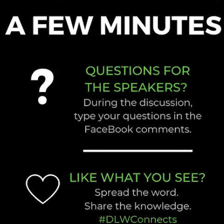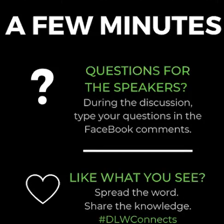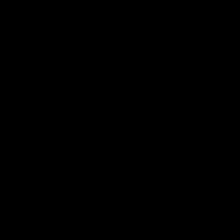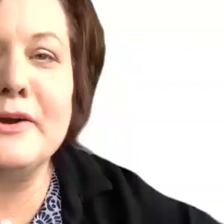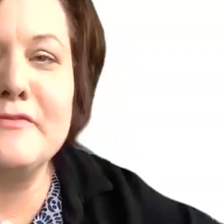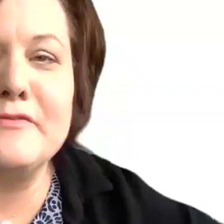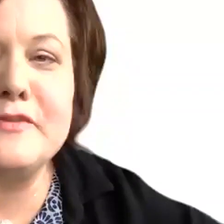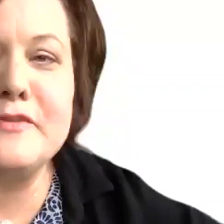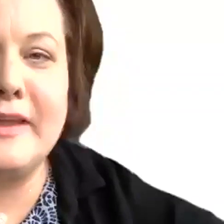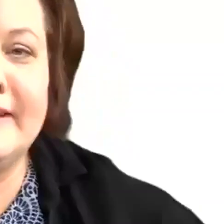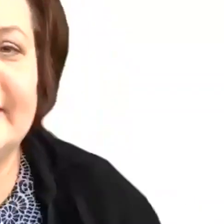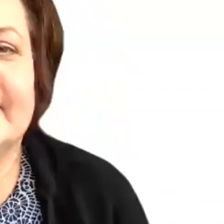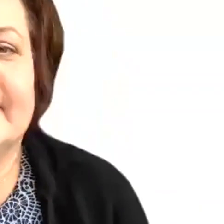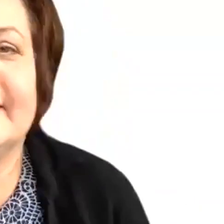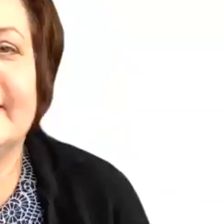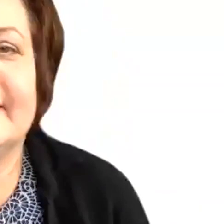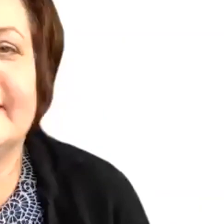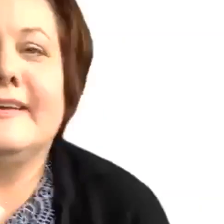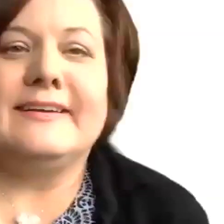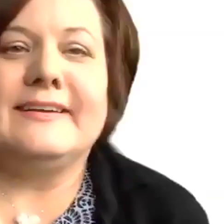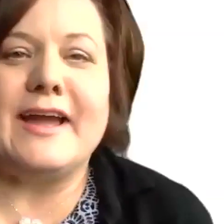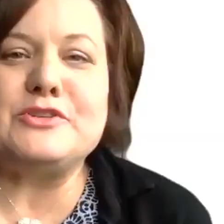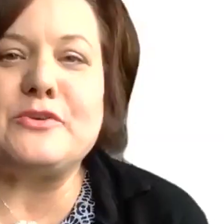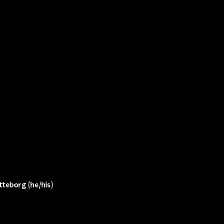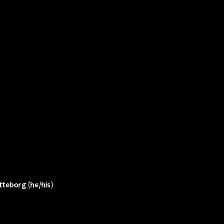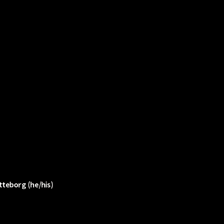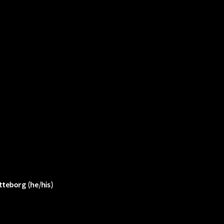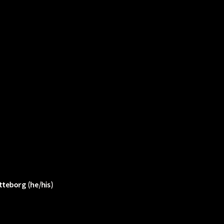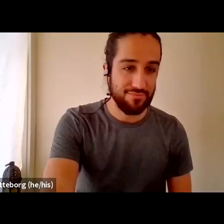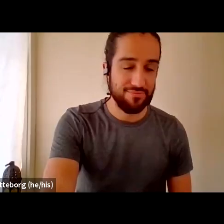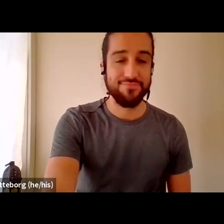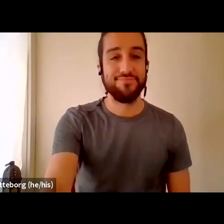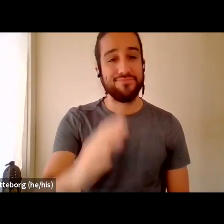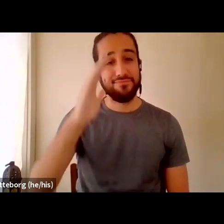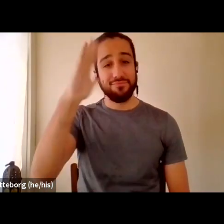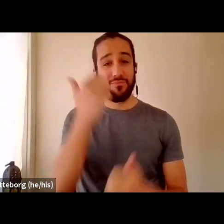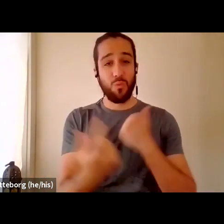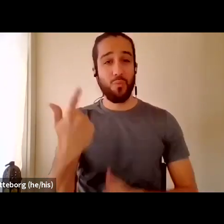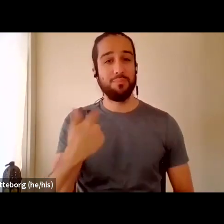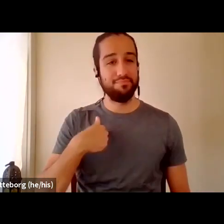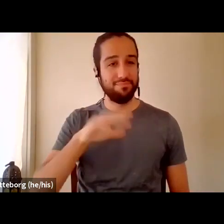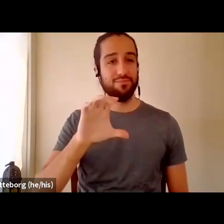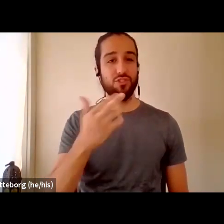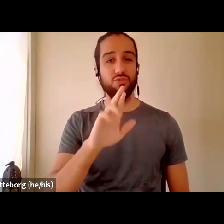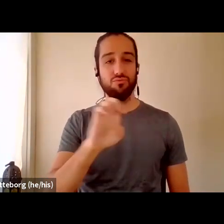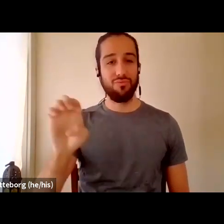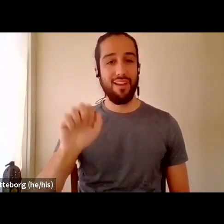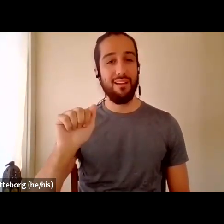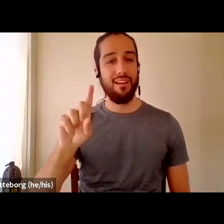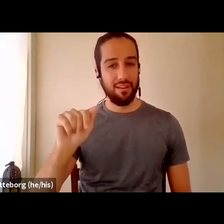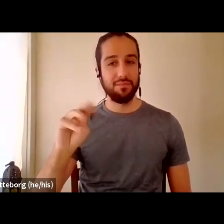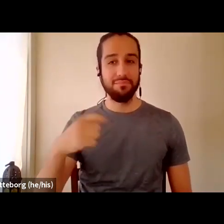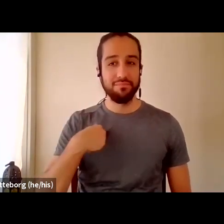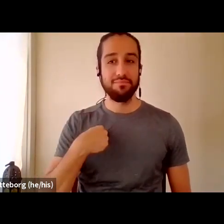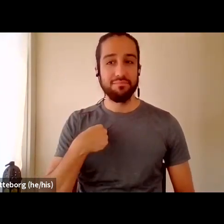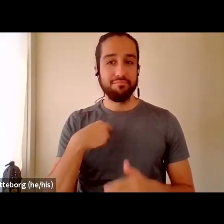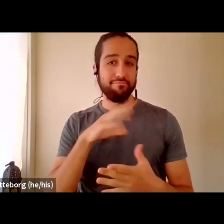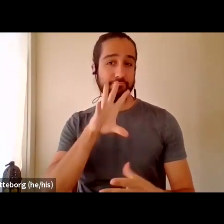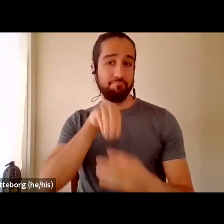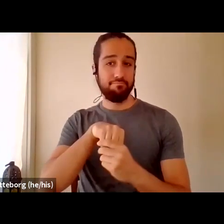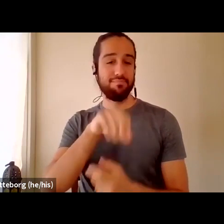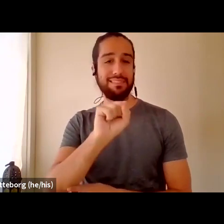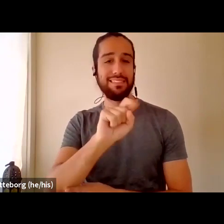Hello, everybody. I am Sheree Adams, and I am on the steering committee at Directors Lab West. I am